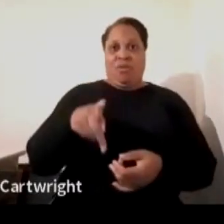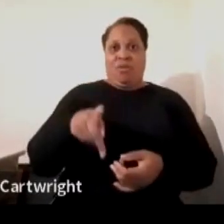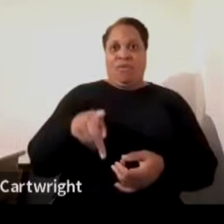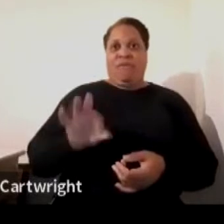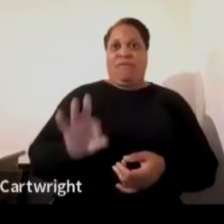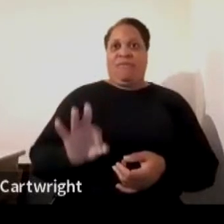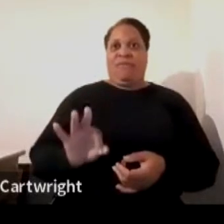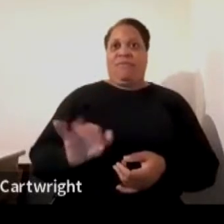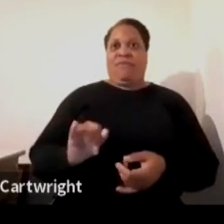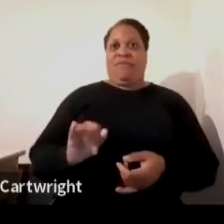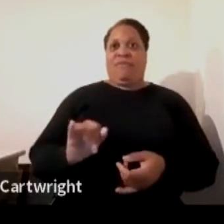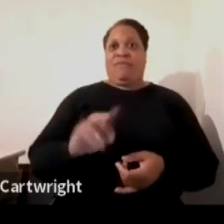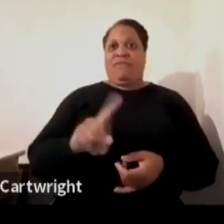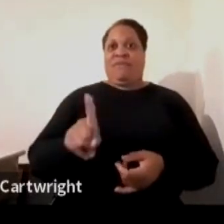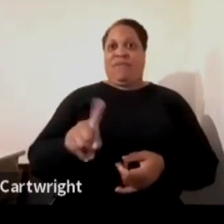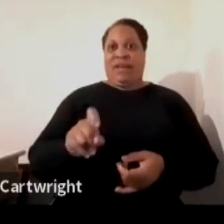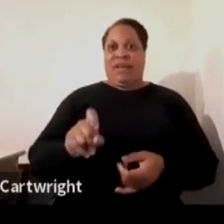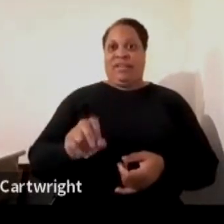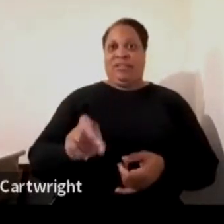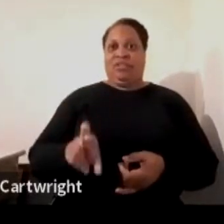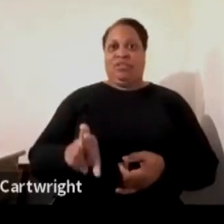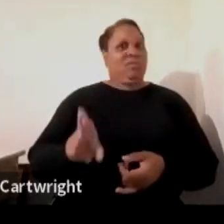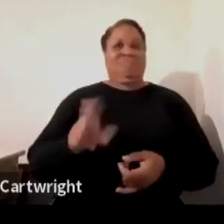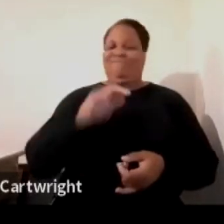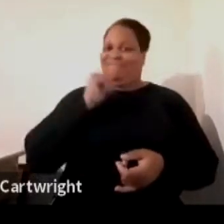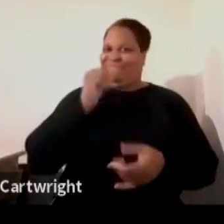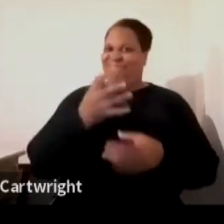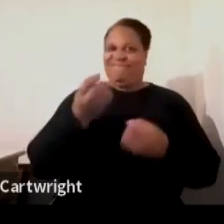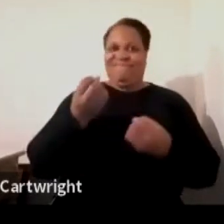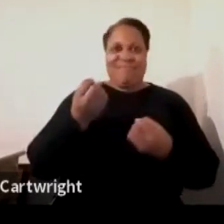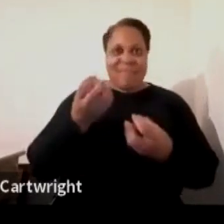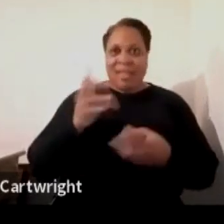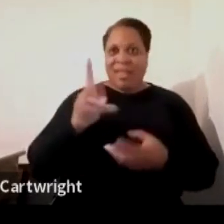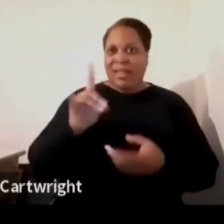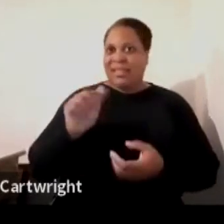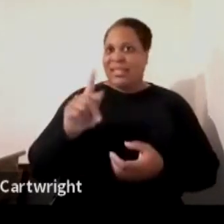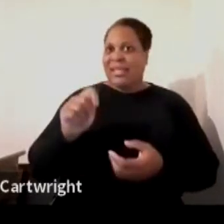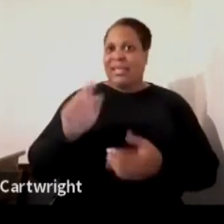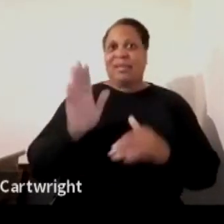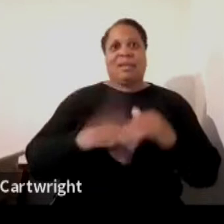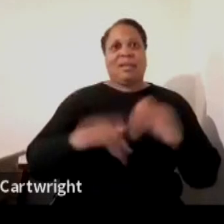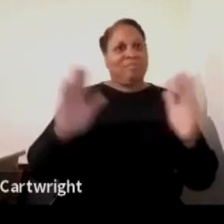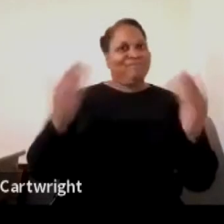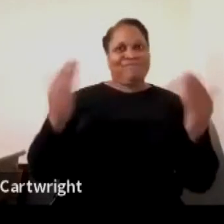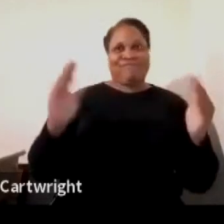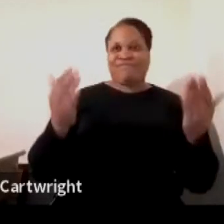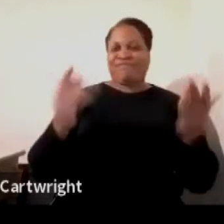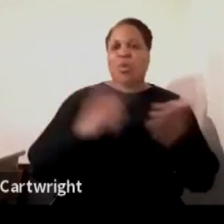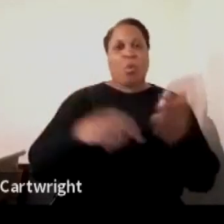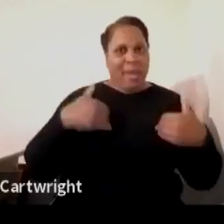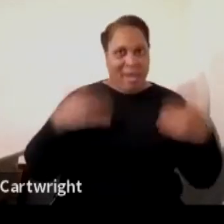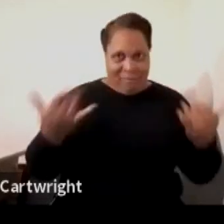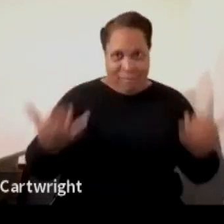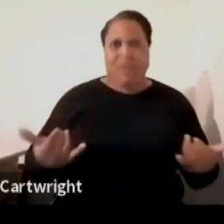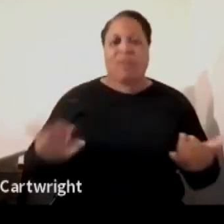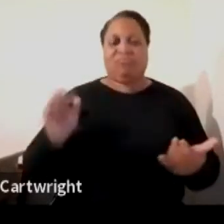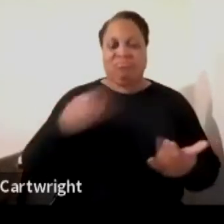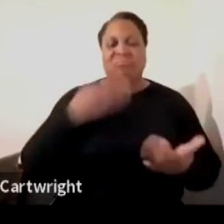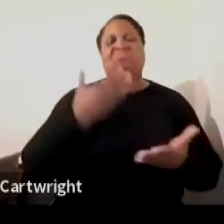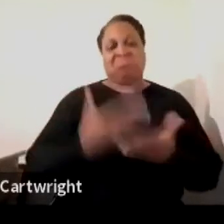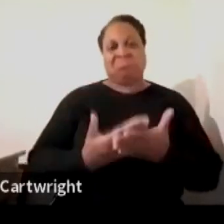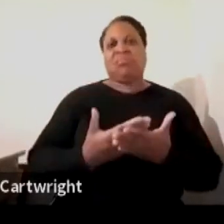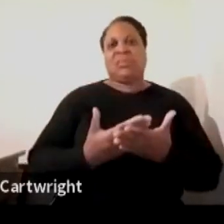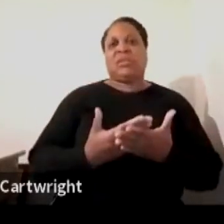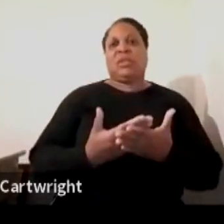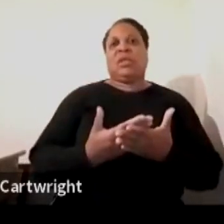You can't get better data really in medicine than what we've got. The phase 3 trial was